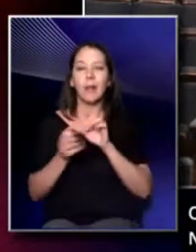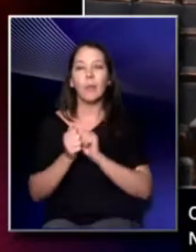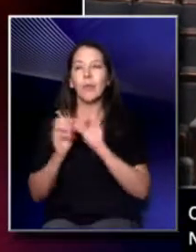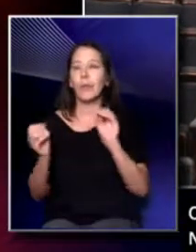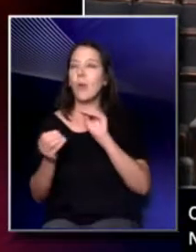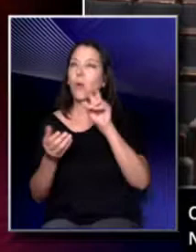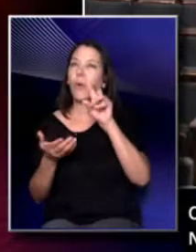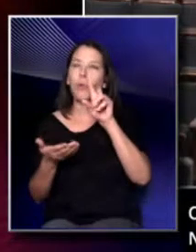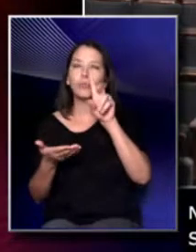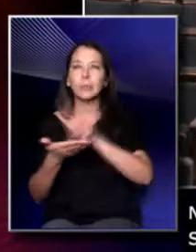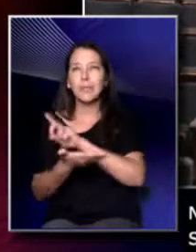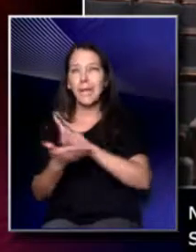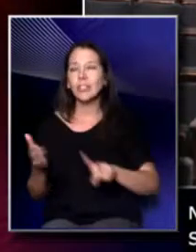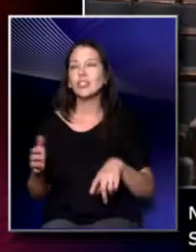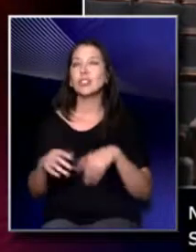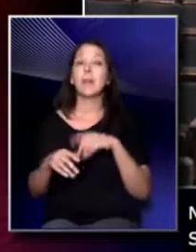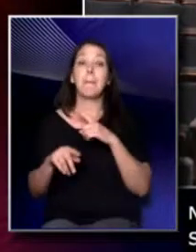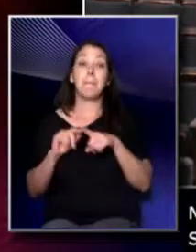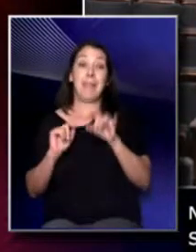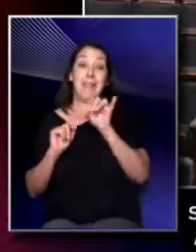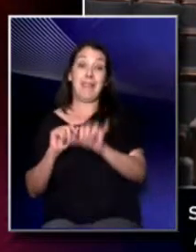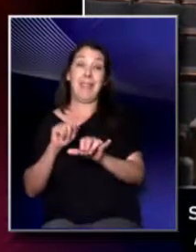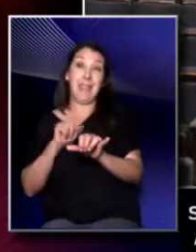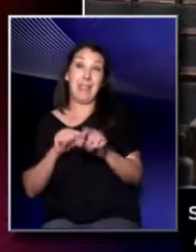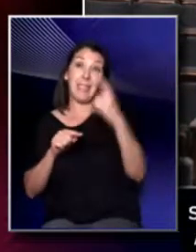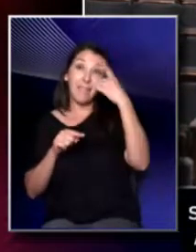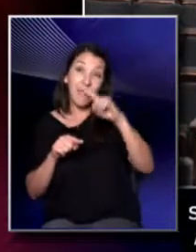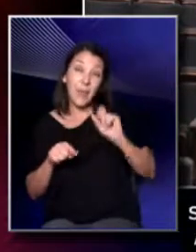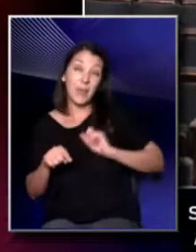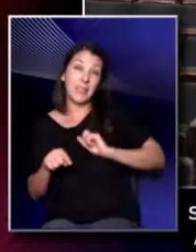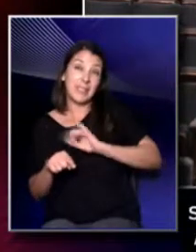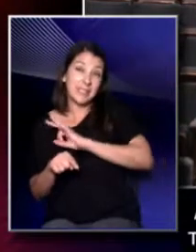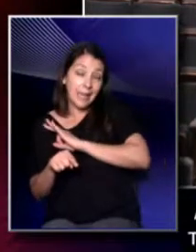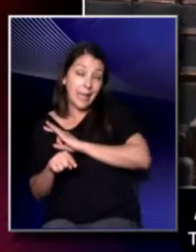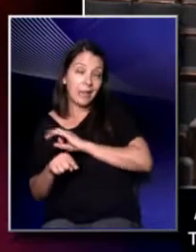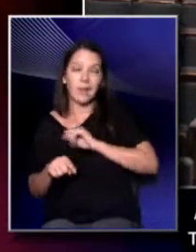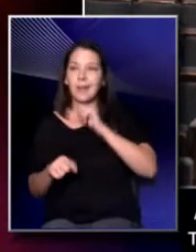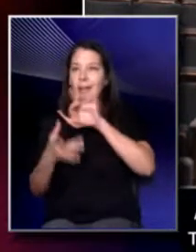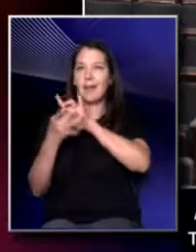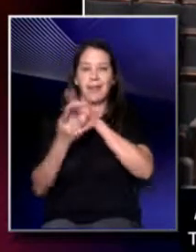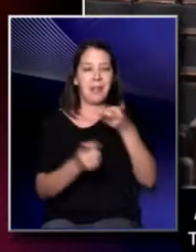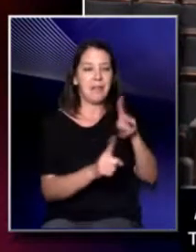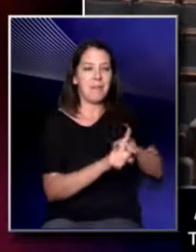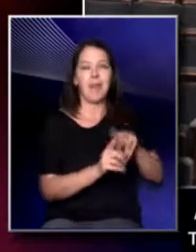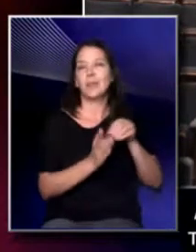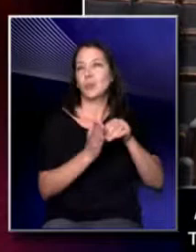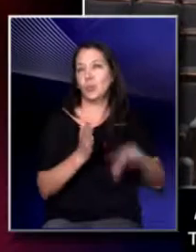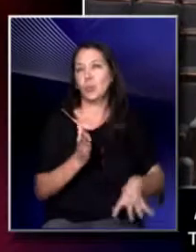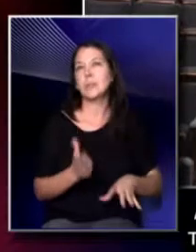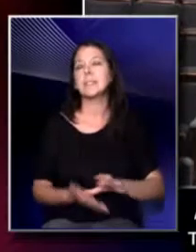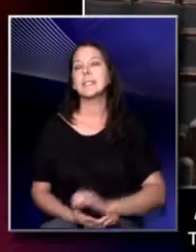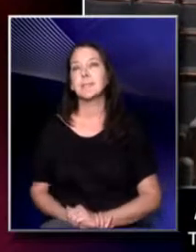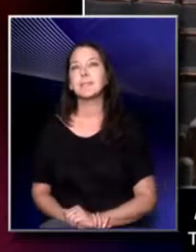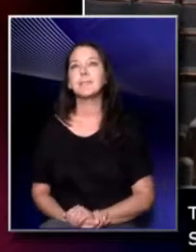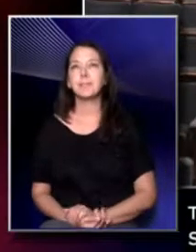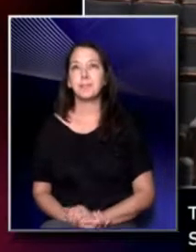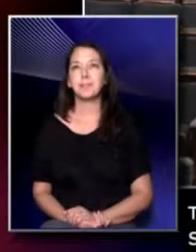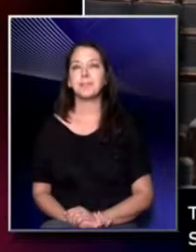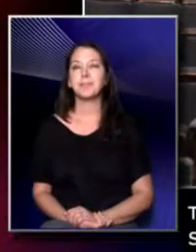and sexual orientation, but those are for staff, not for students.